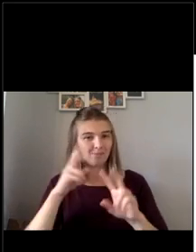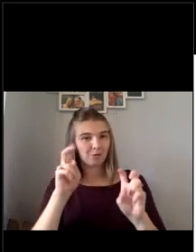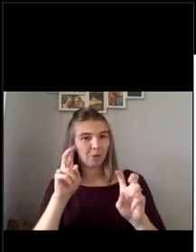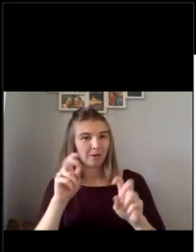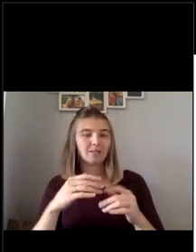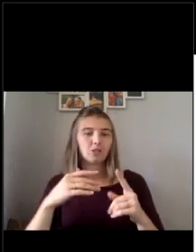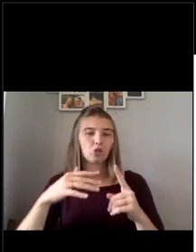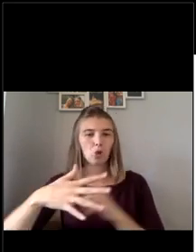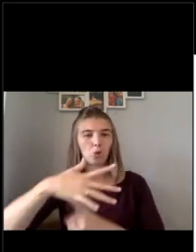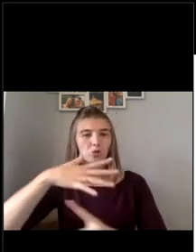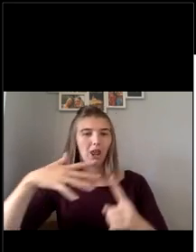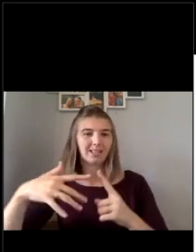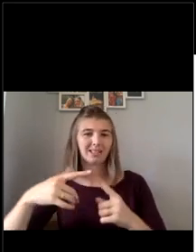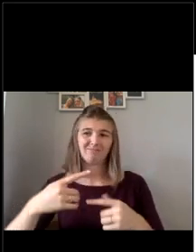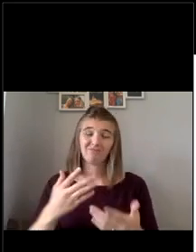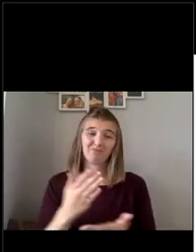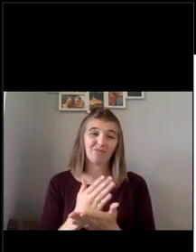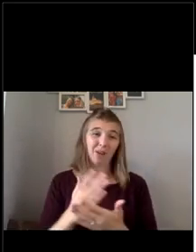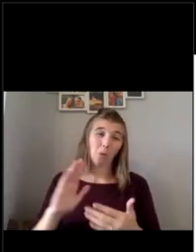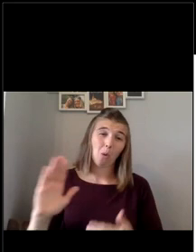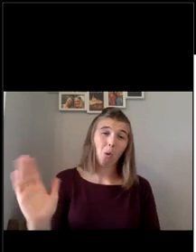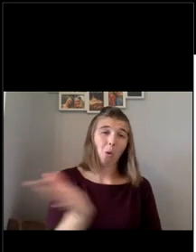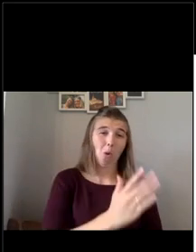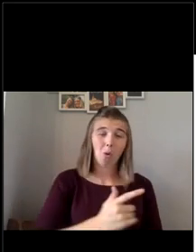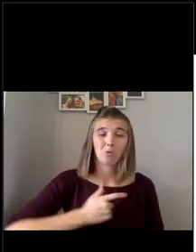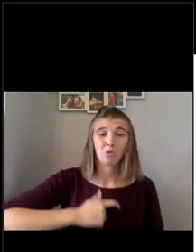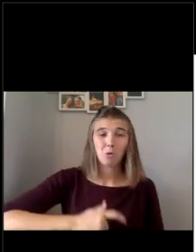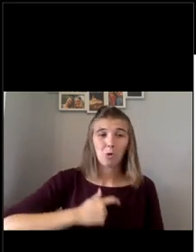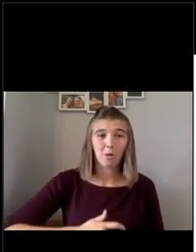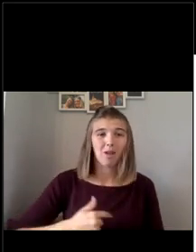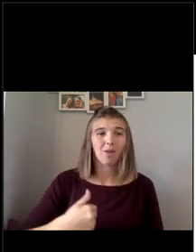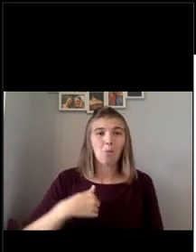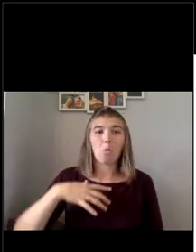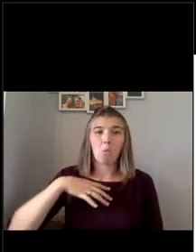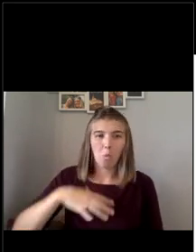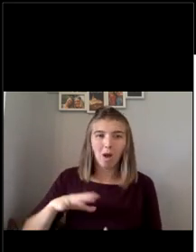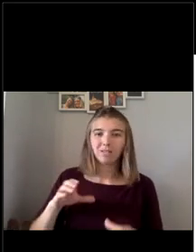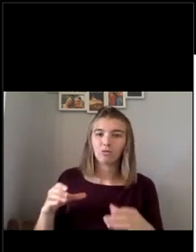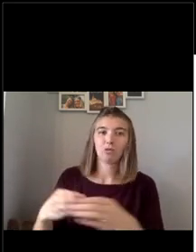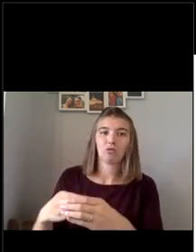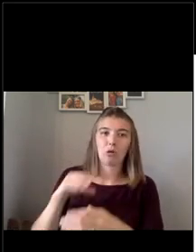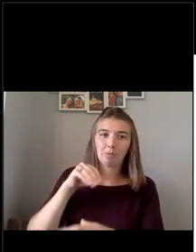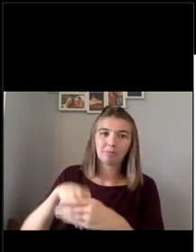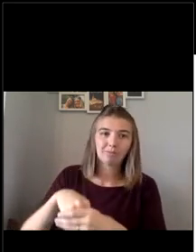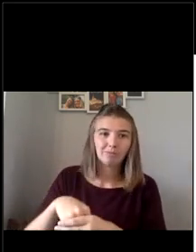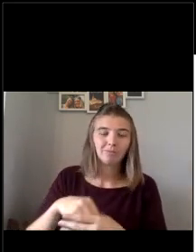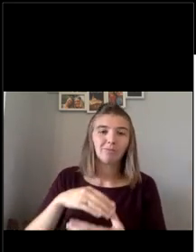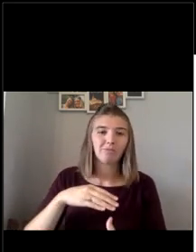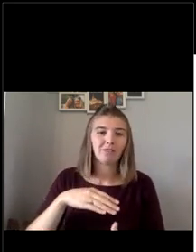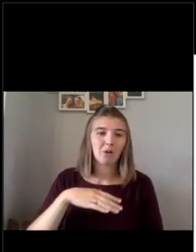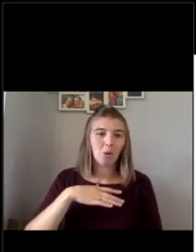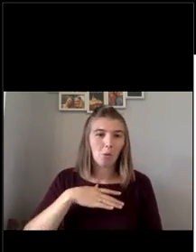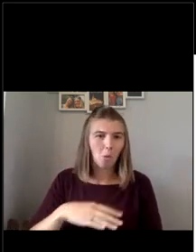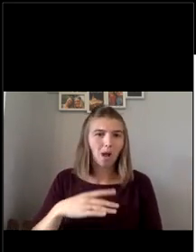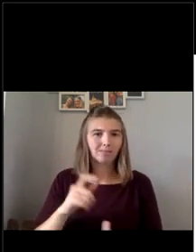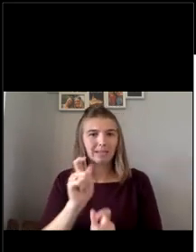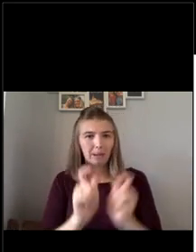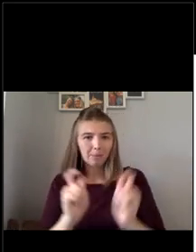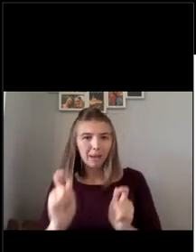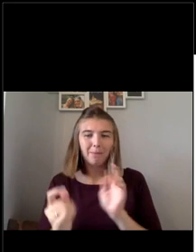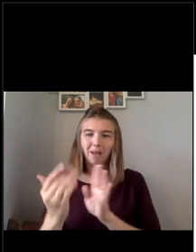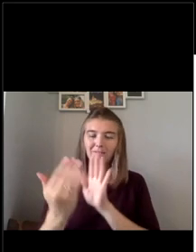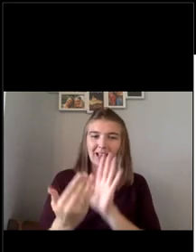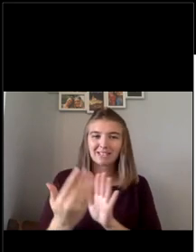And to be honest, this is something I still struggle with. I'm still diabetic, so I still have a lot of that rigid lifestyle and